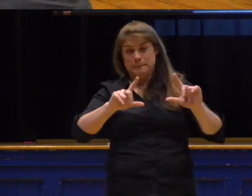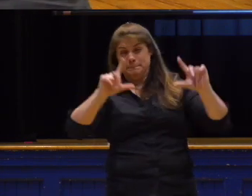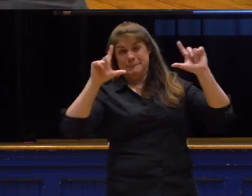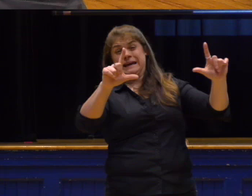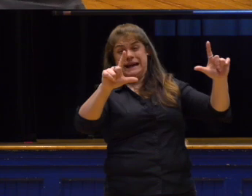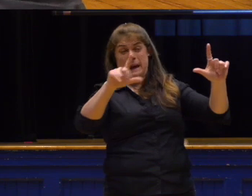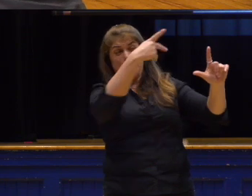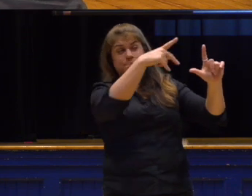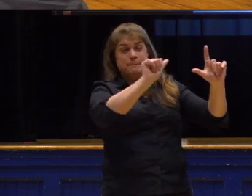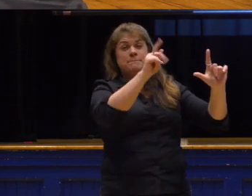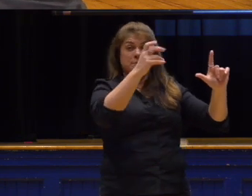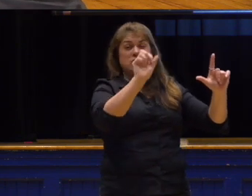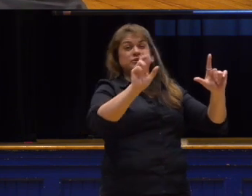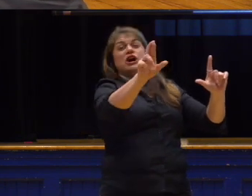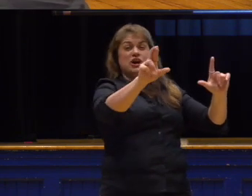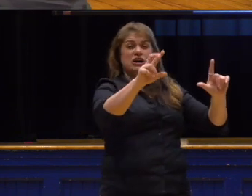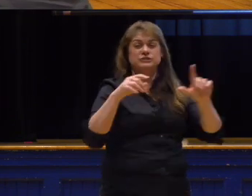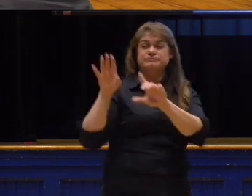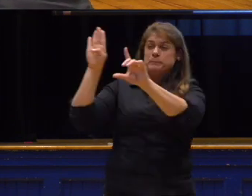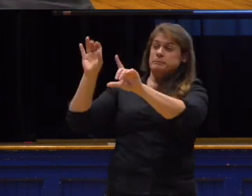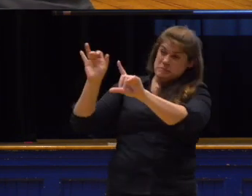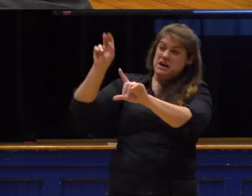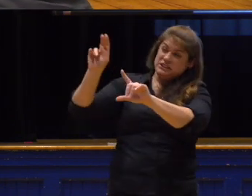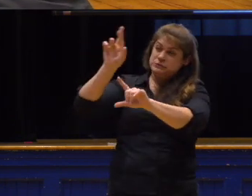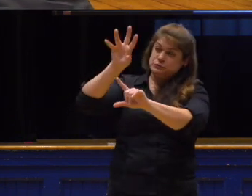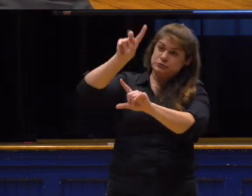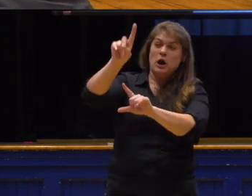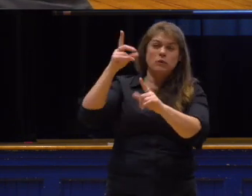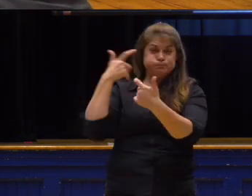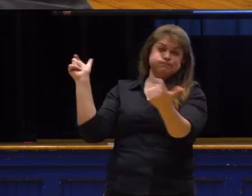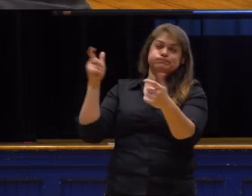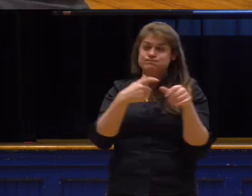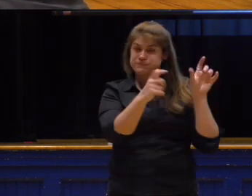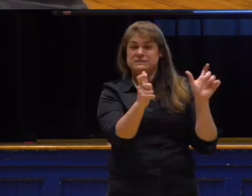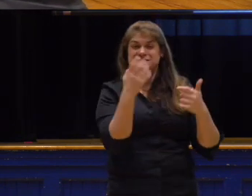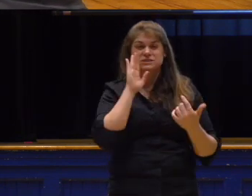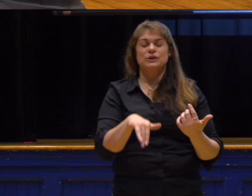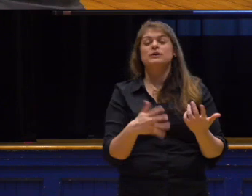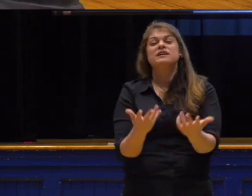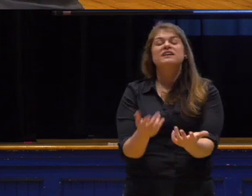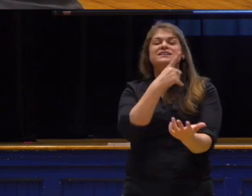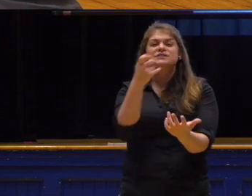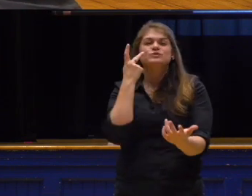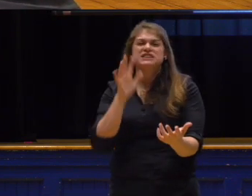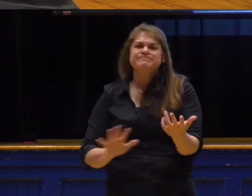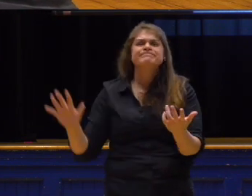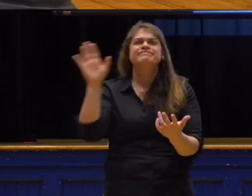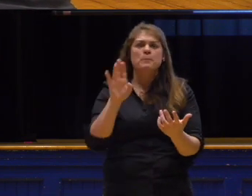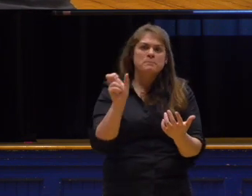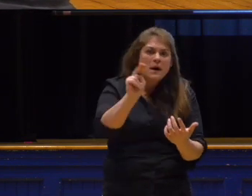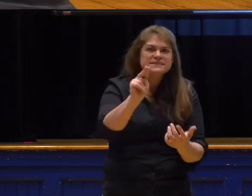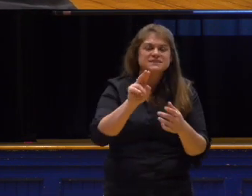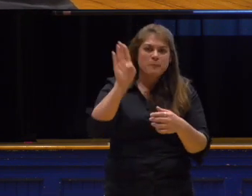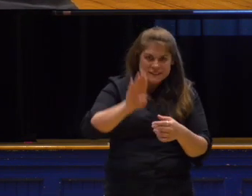across saying Parker or Boston Road or something like that, because it's like you see it all over Boston, but